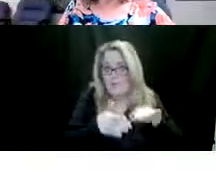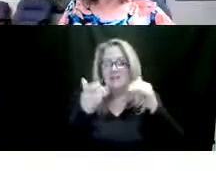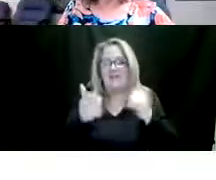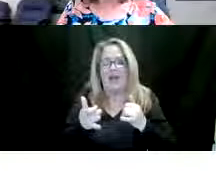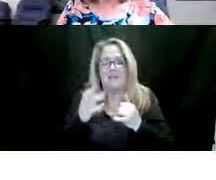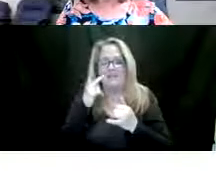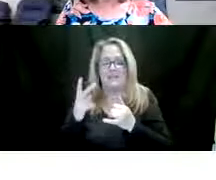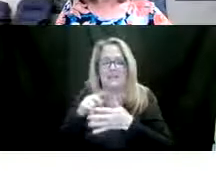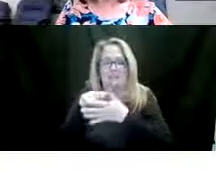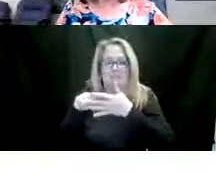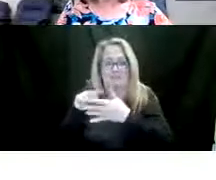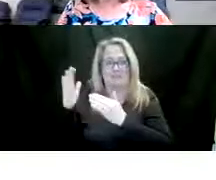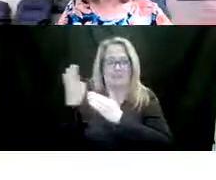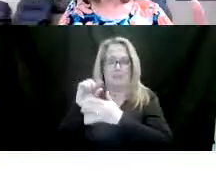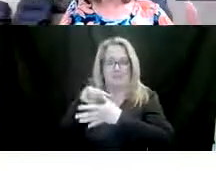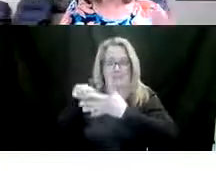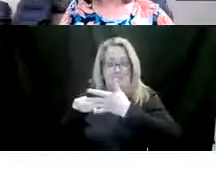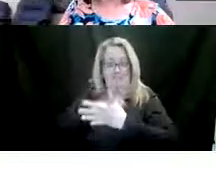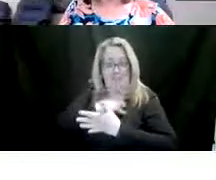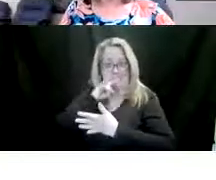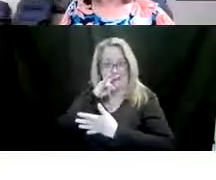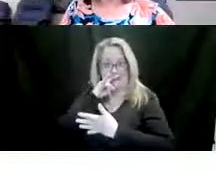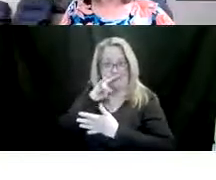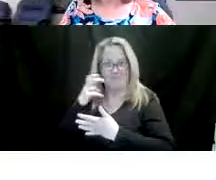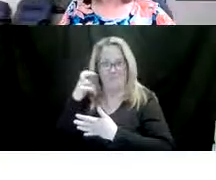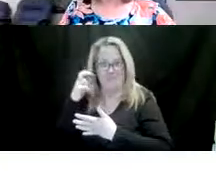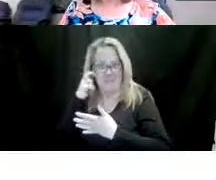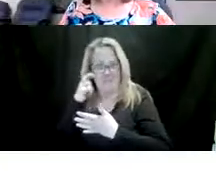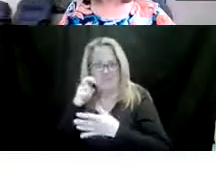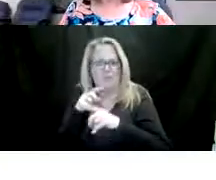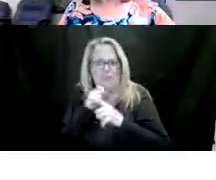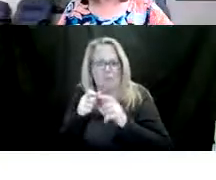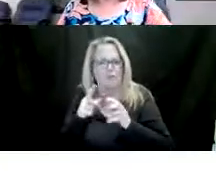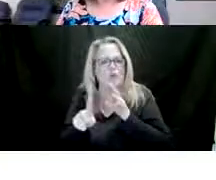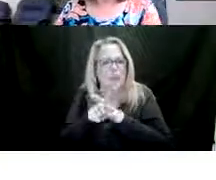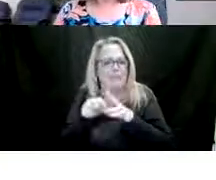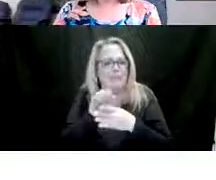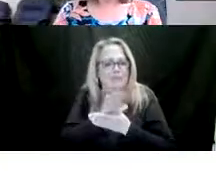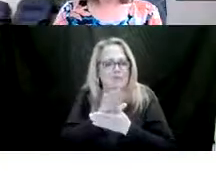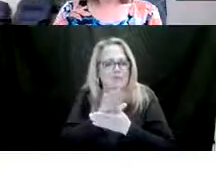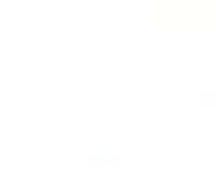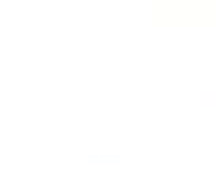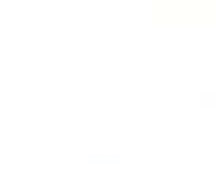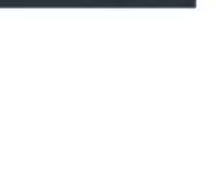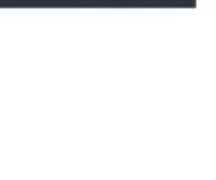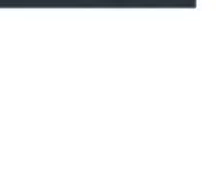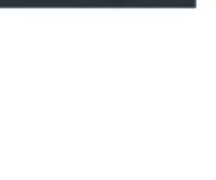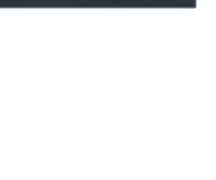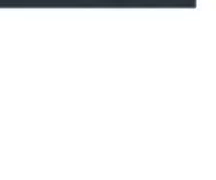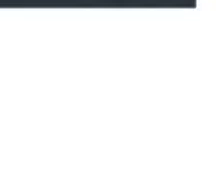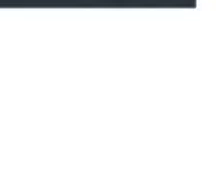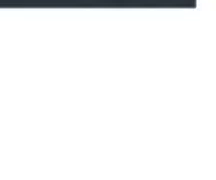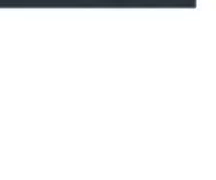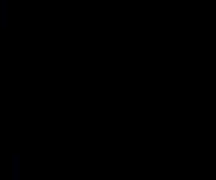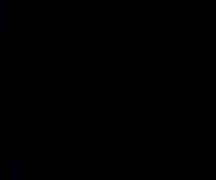kids' favorites that don't necessarily appear in the video. So we're ready for the video whenever.